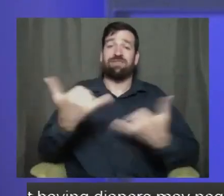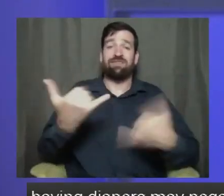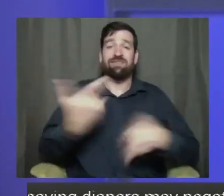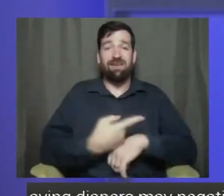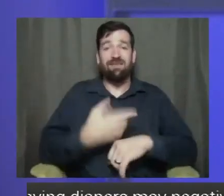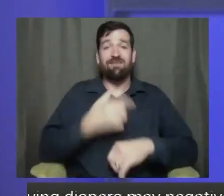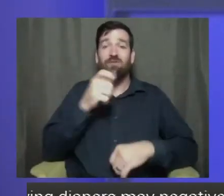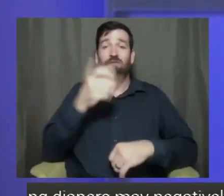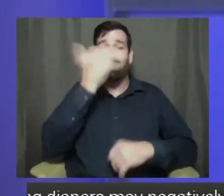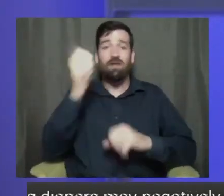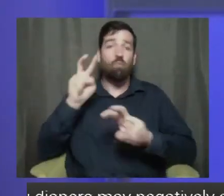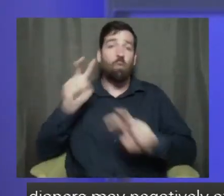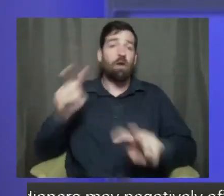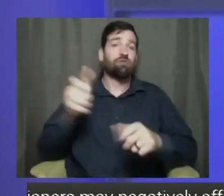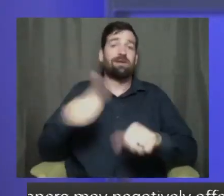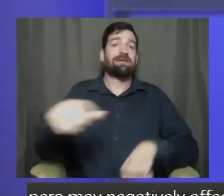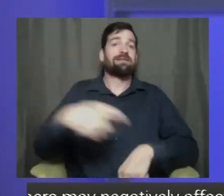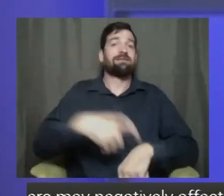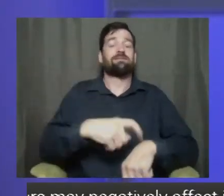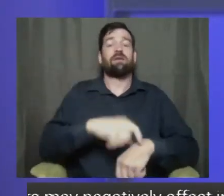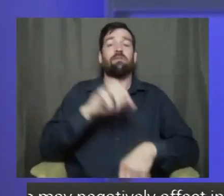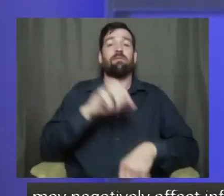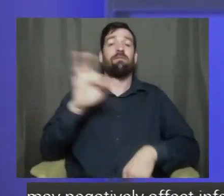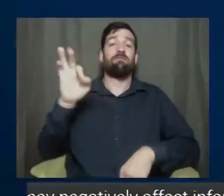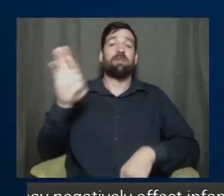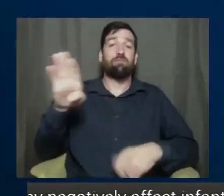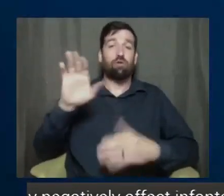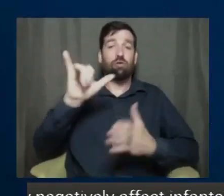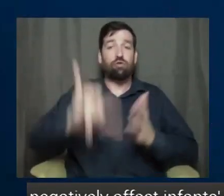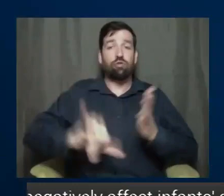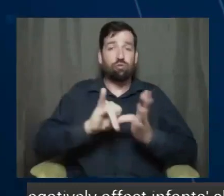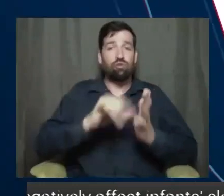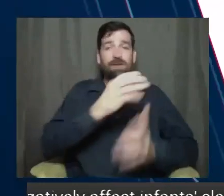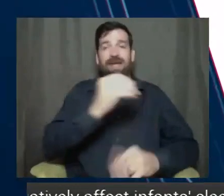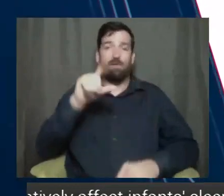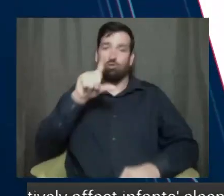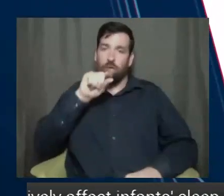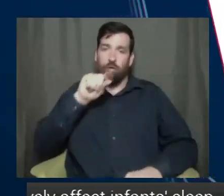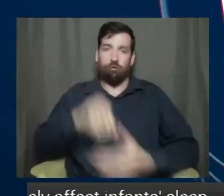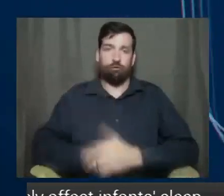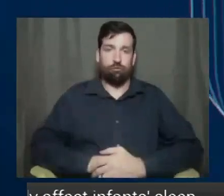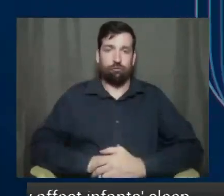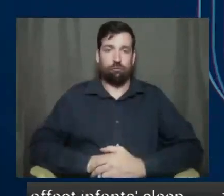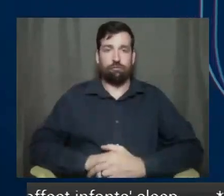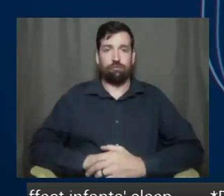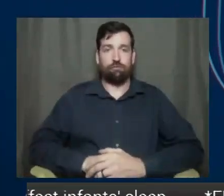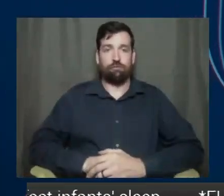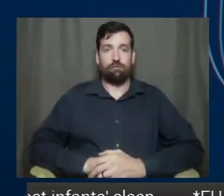shows anytime by logging onto Facebook, YouTube, and Twitter. Make it a great one.